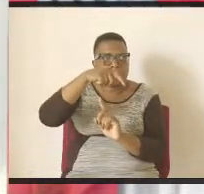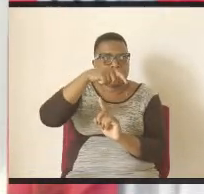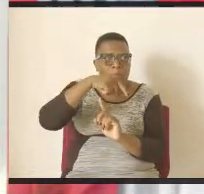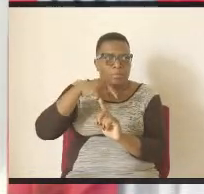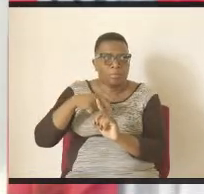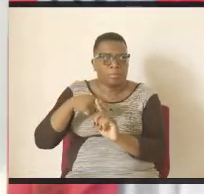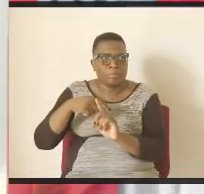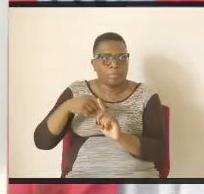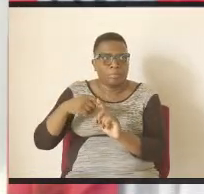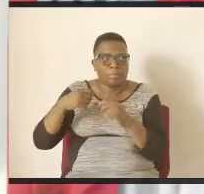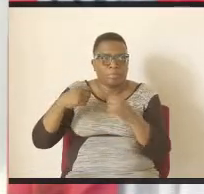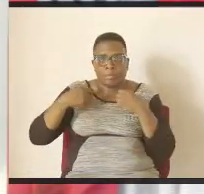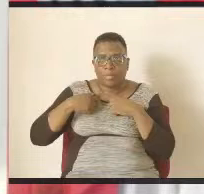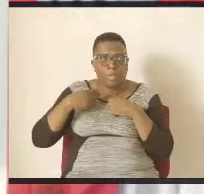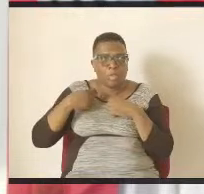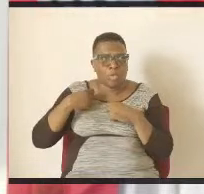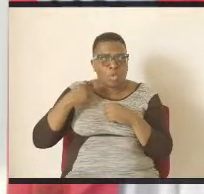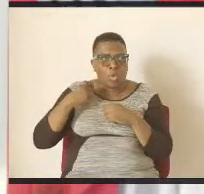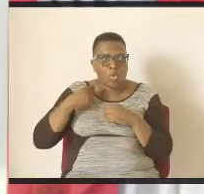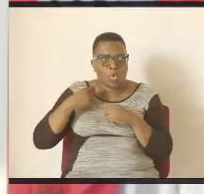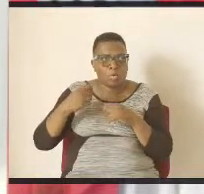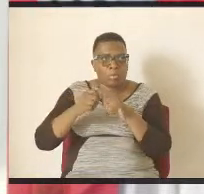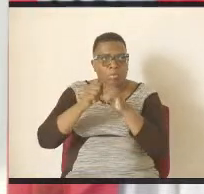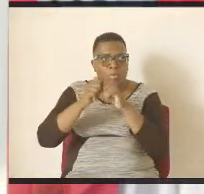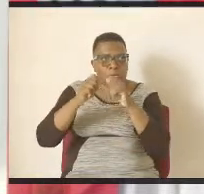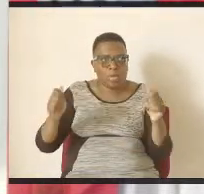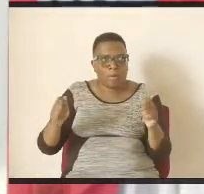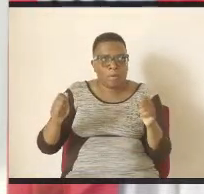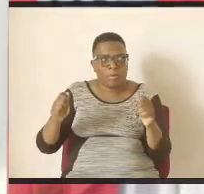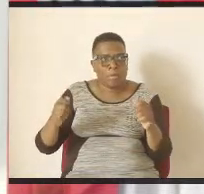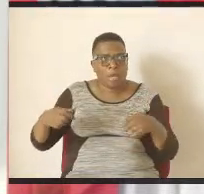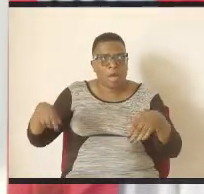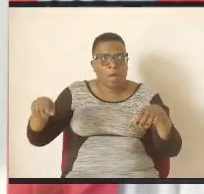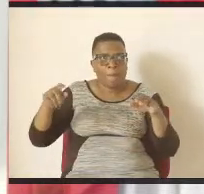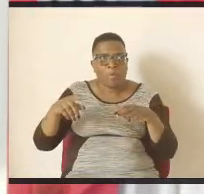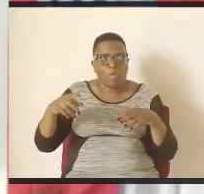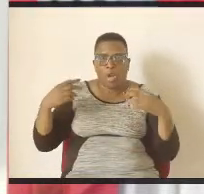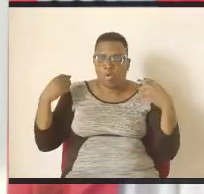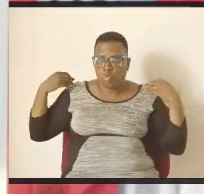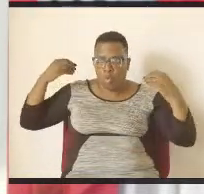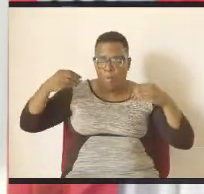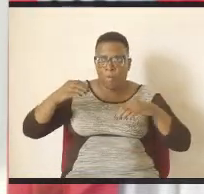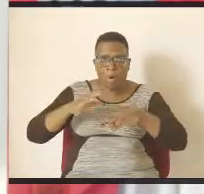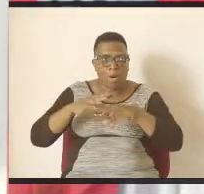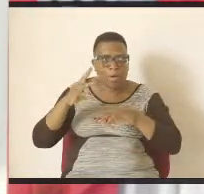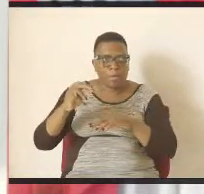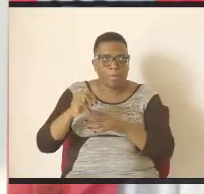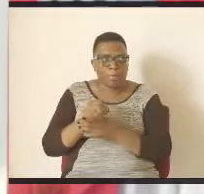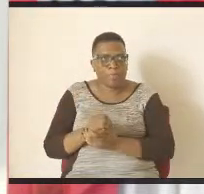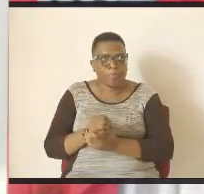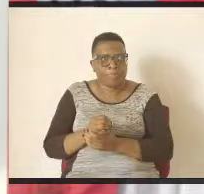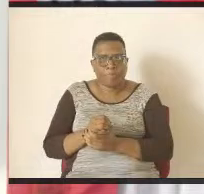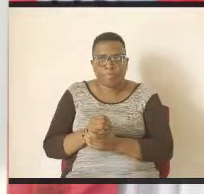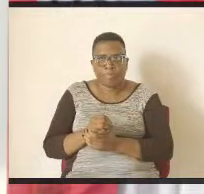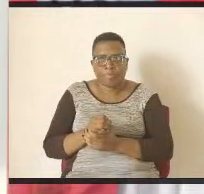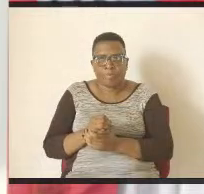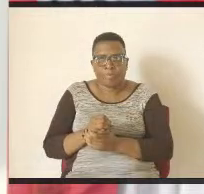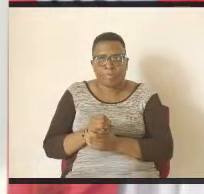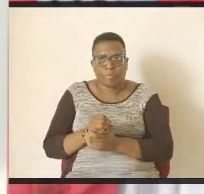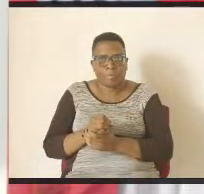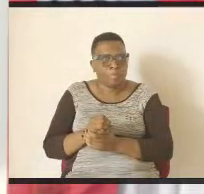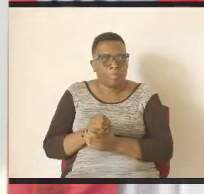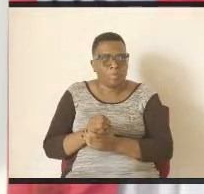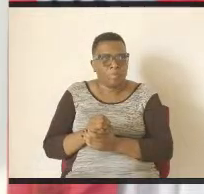him and put a scarlet robe on him. Mockery here. When they had twisted